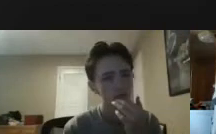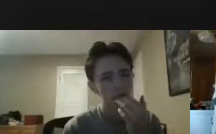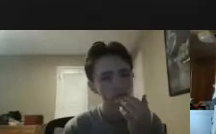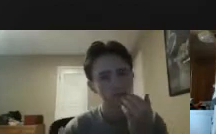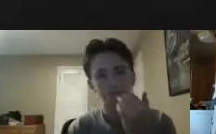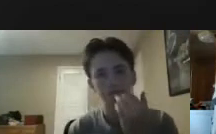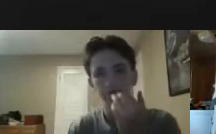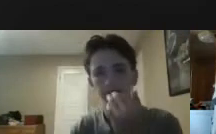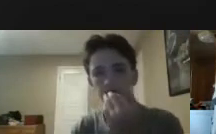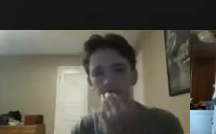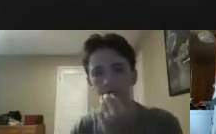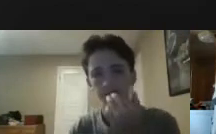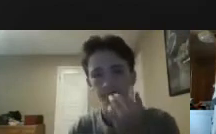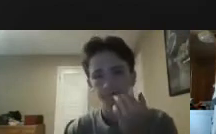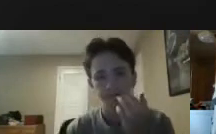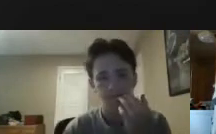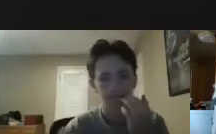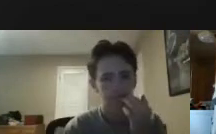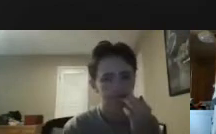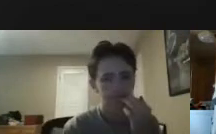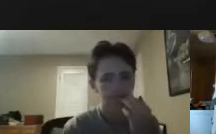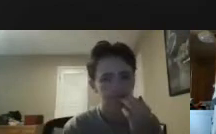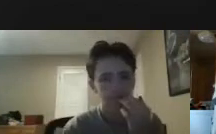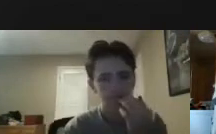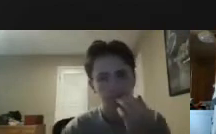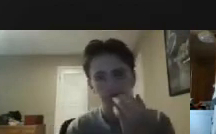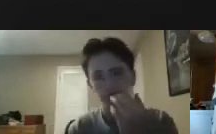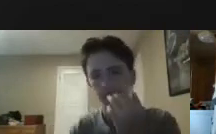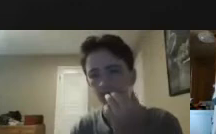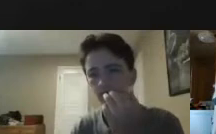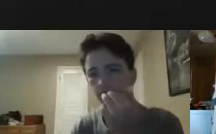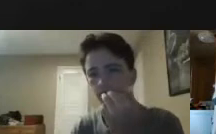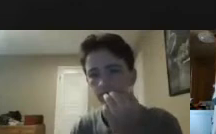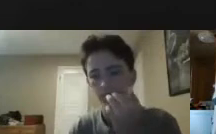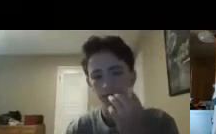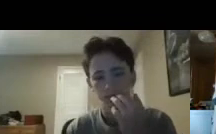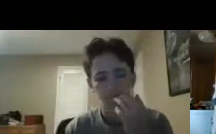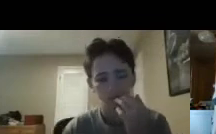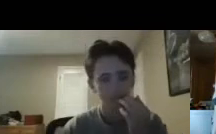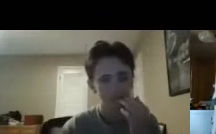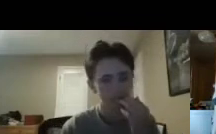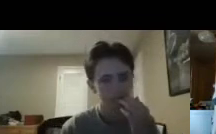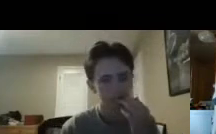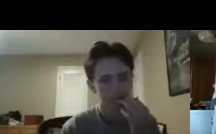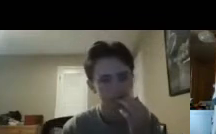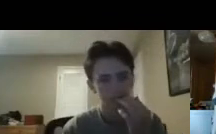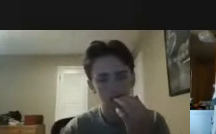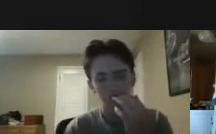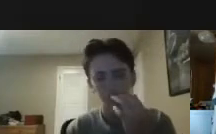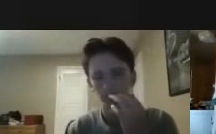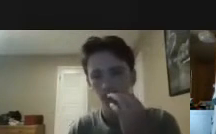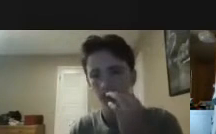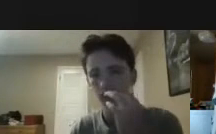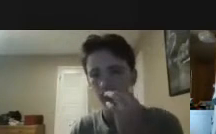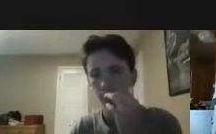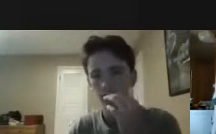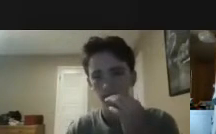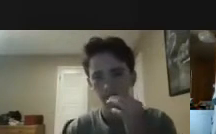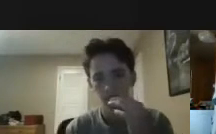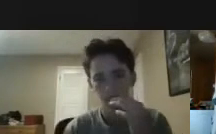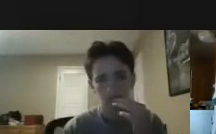we all do our best, and suffering with mental health is not something our children have to do alone. So we